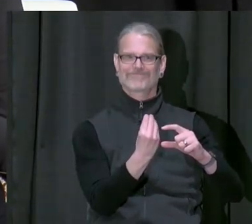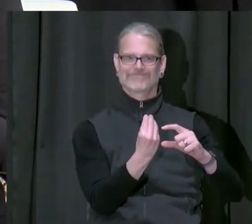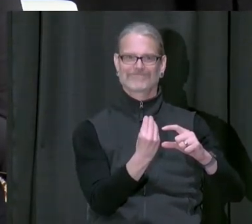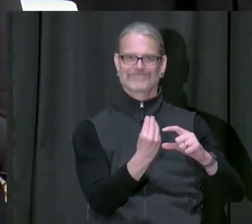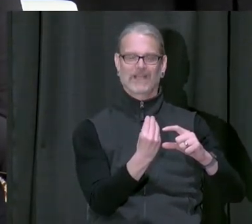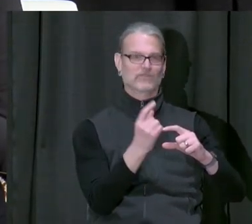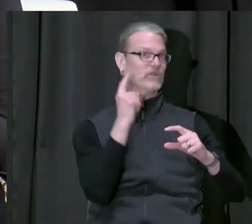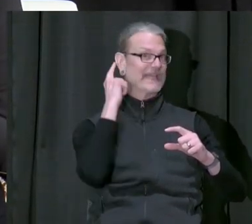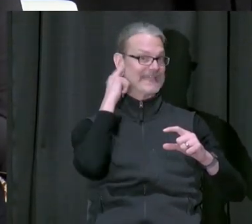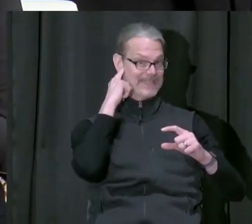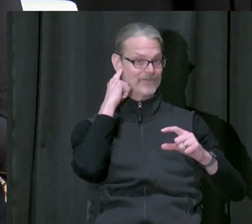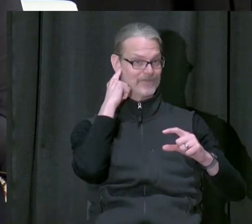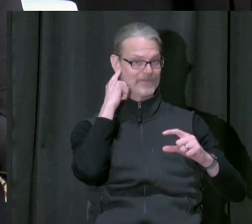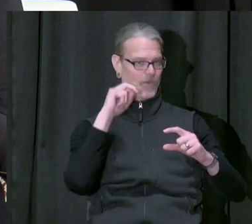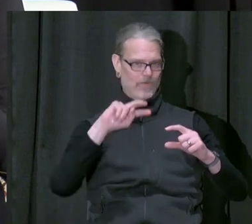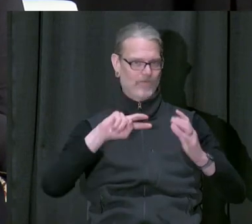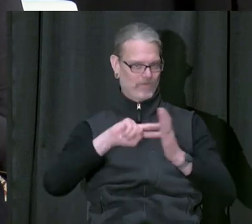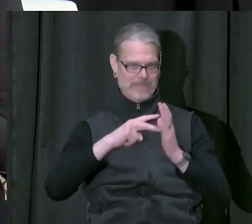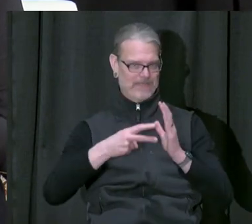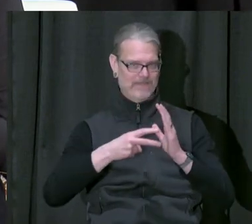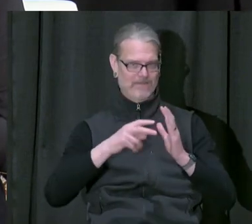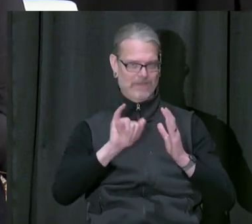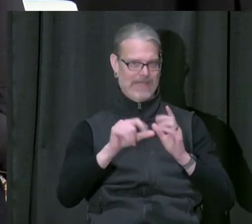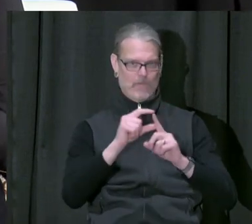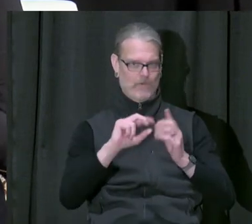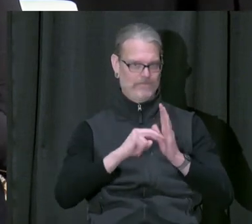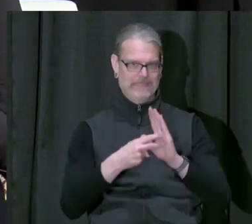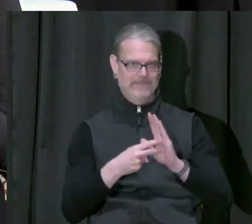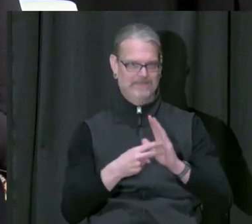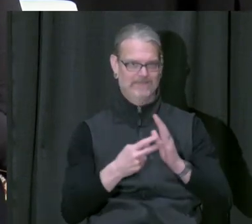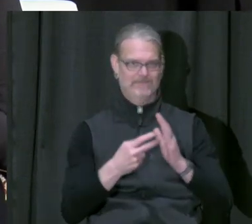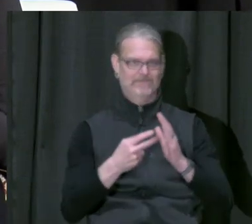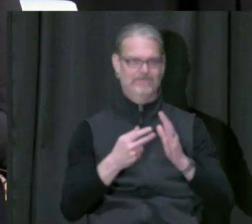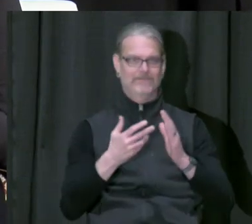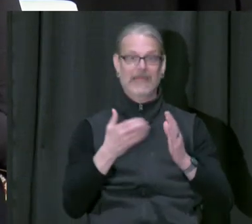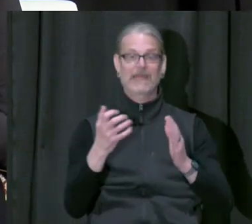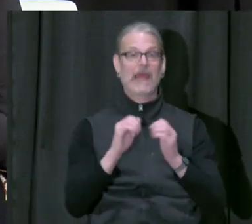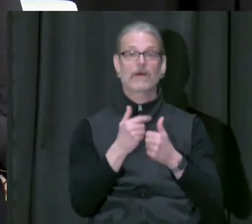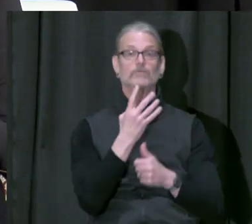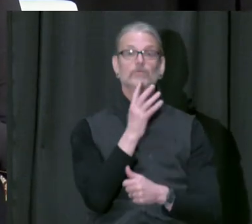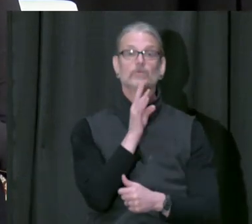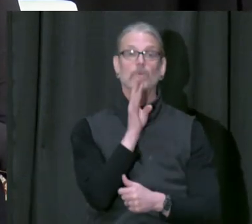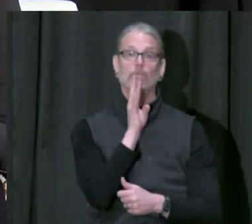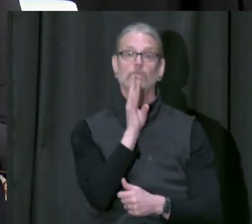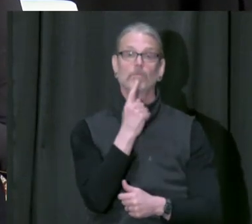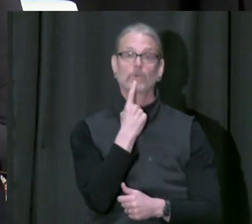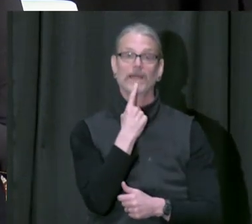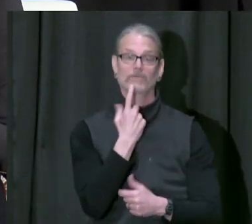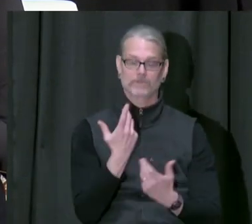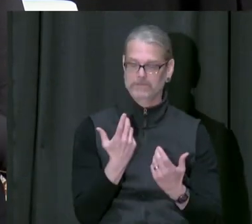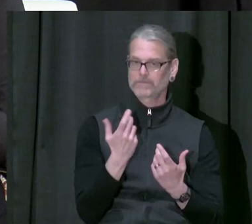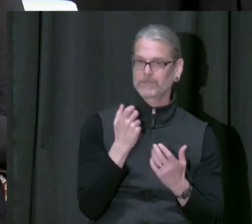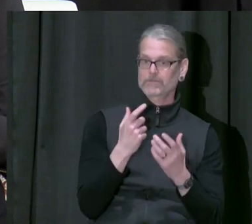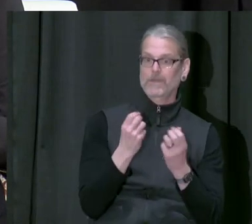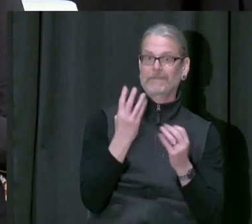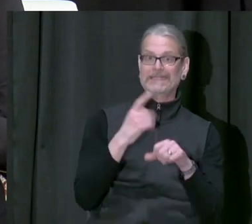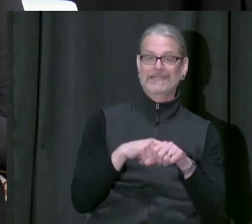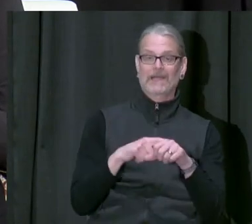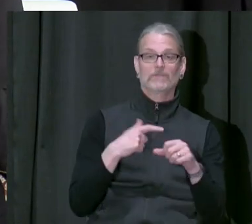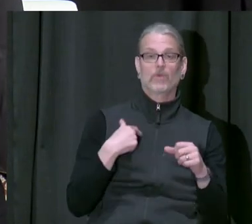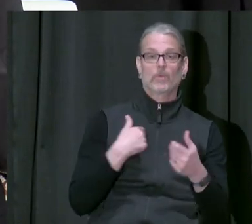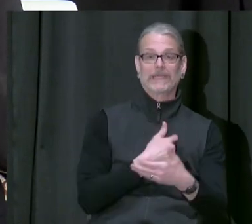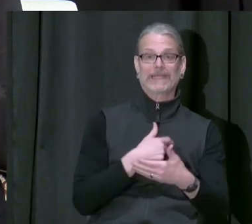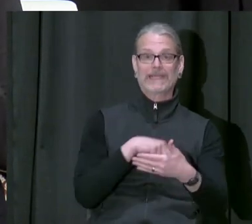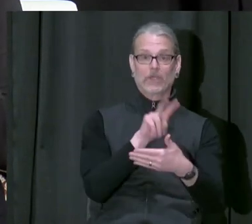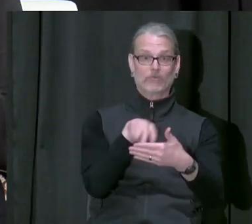really hear and understand what that word is supposed to sound like. Because for a lot of us, when we come across words in text and we just see it, it's